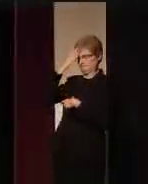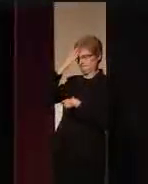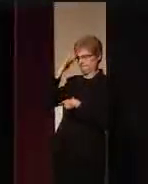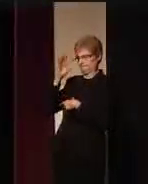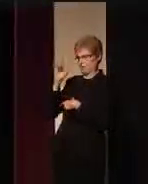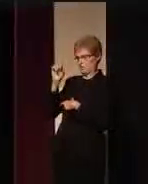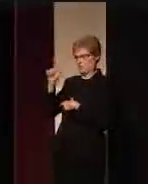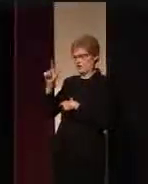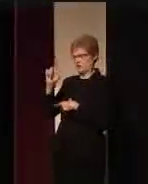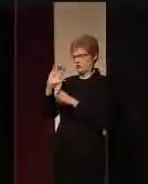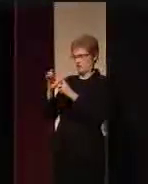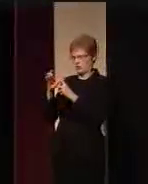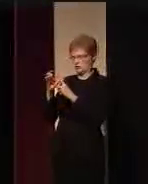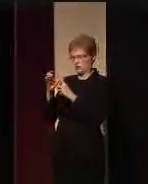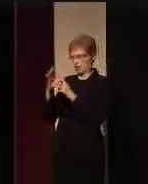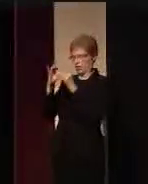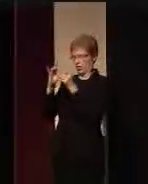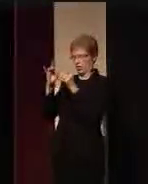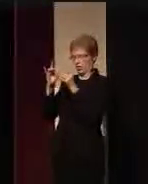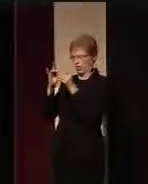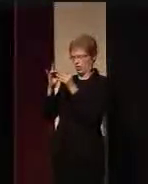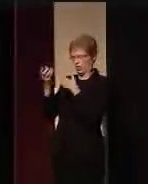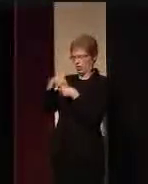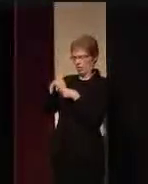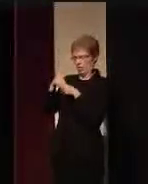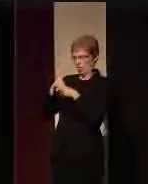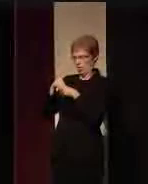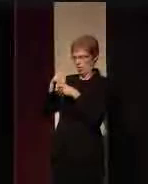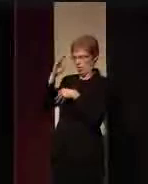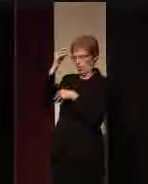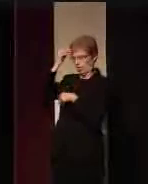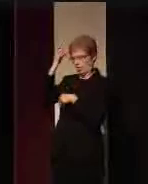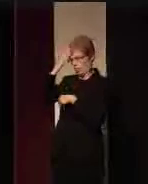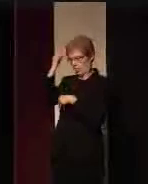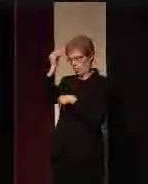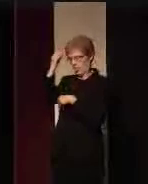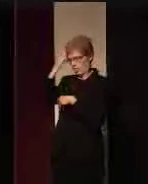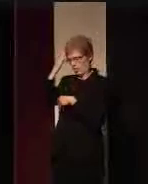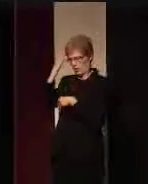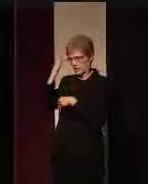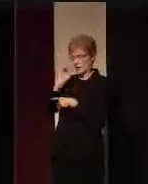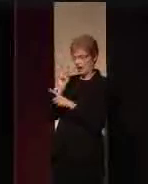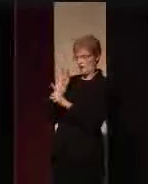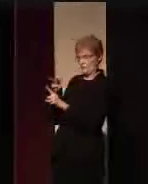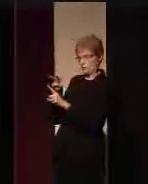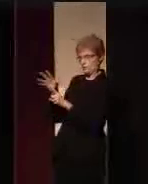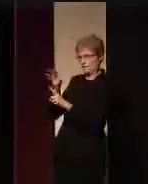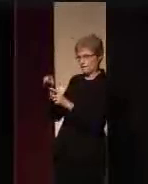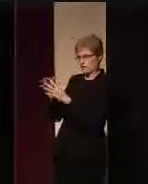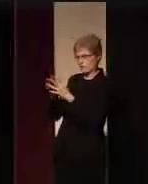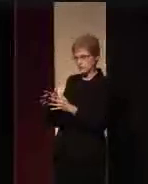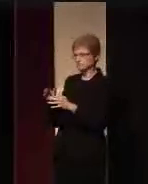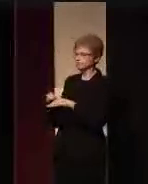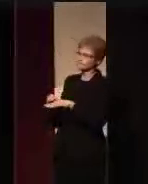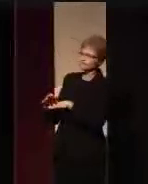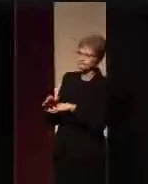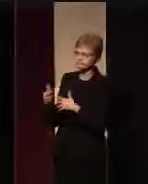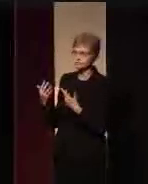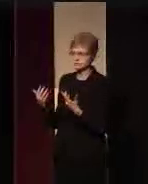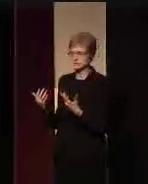our decision-making processes when it comes to sizing up African Americans. And so racial bias